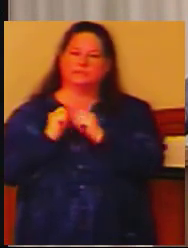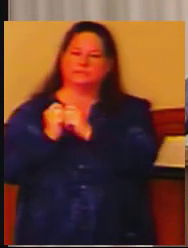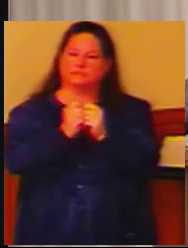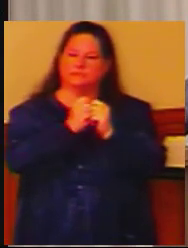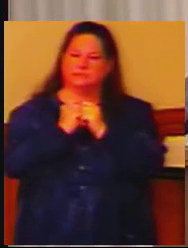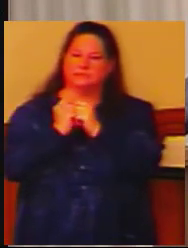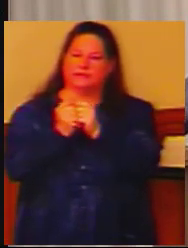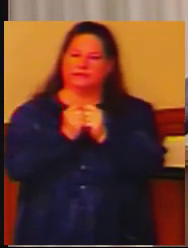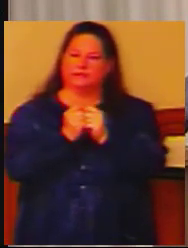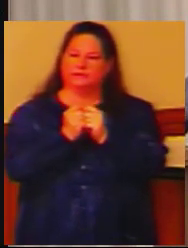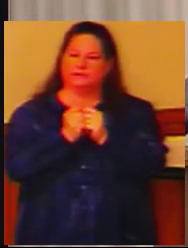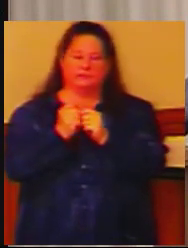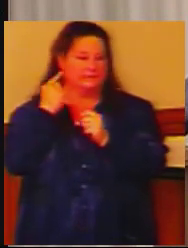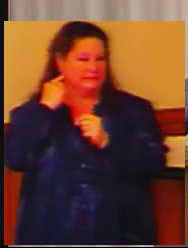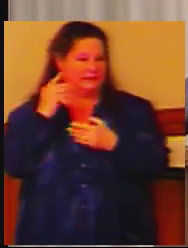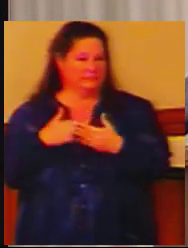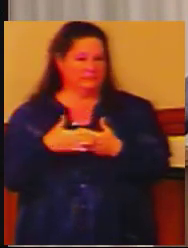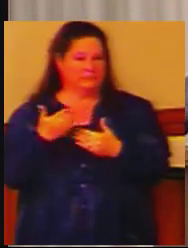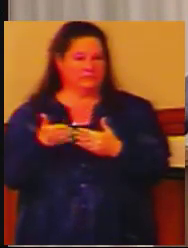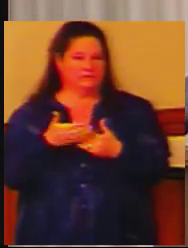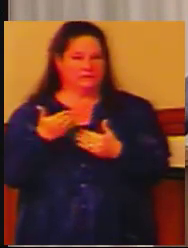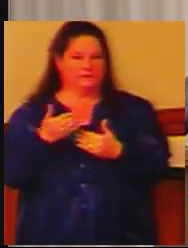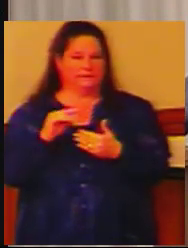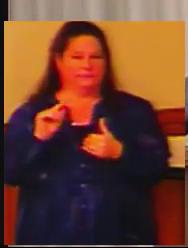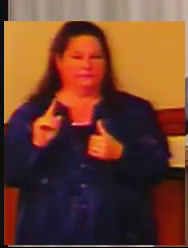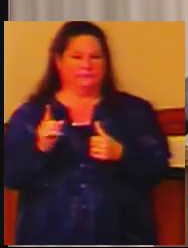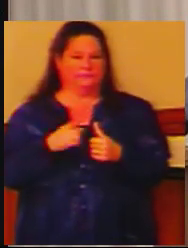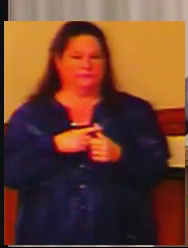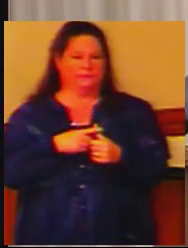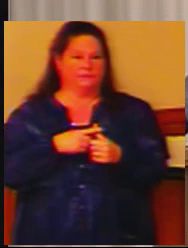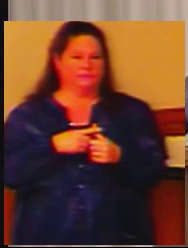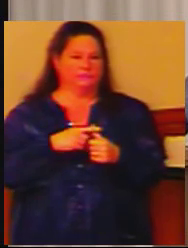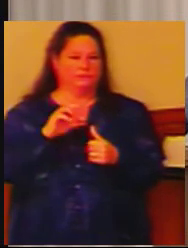That, you know, sounds easy. In